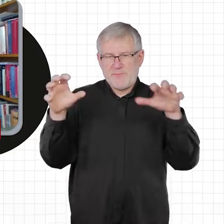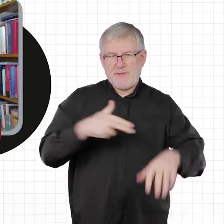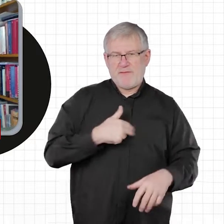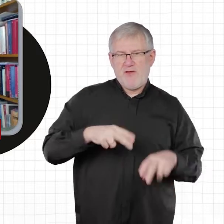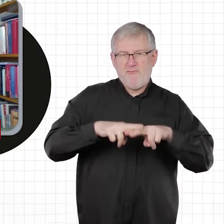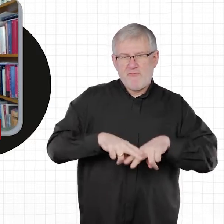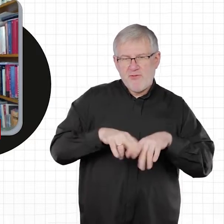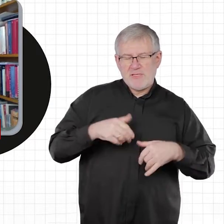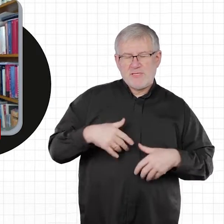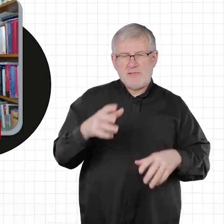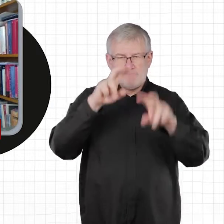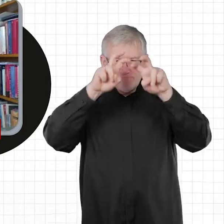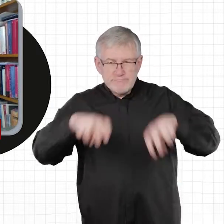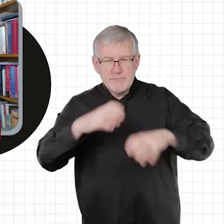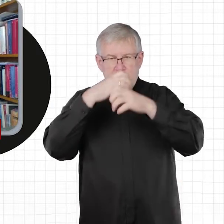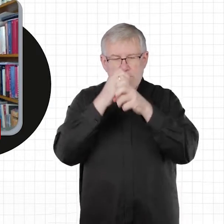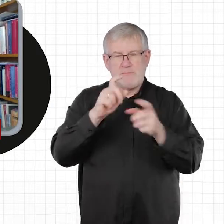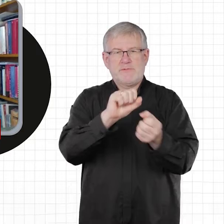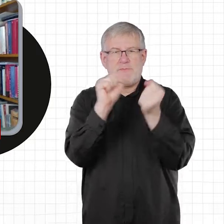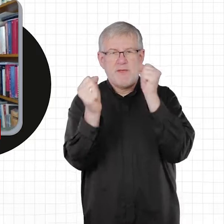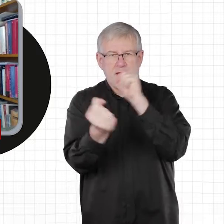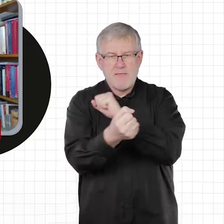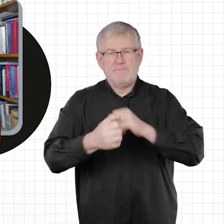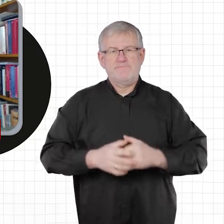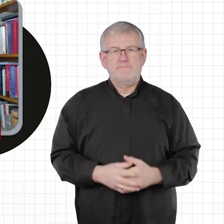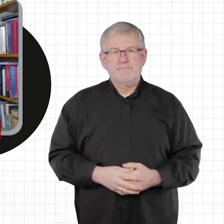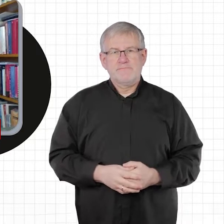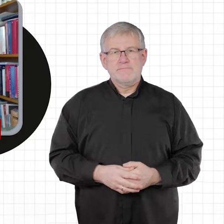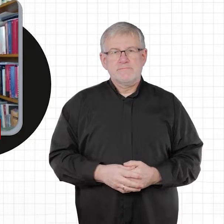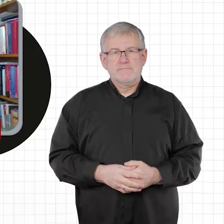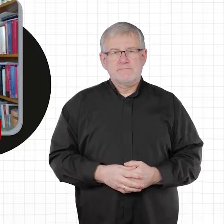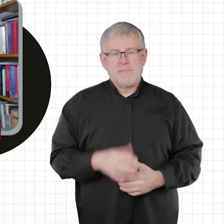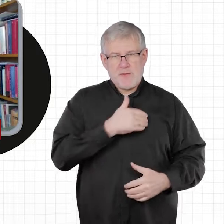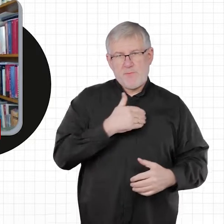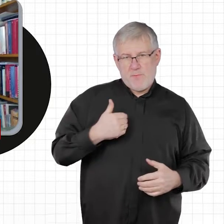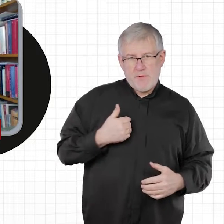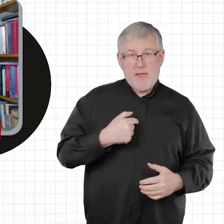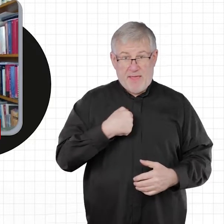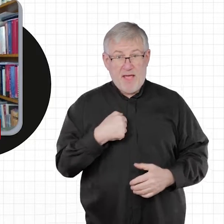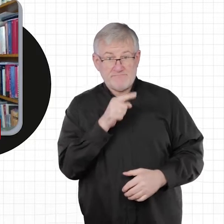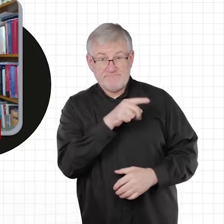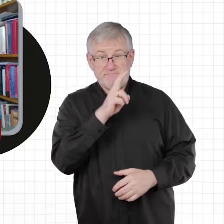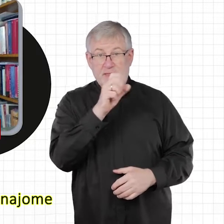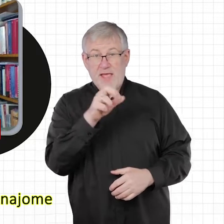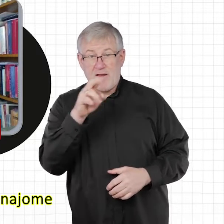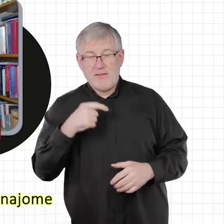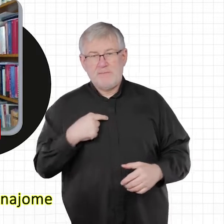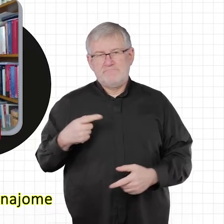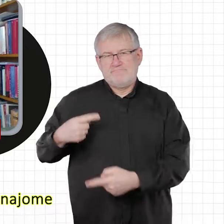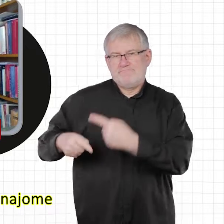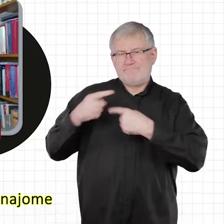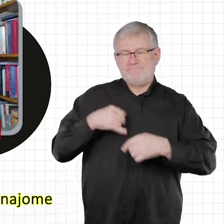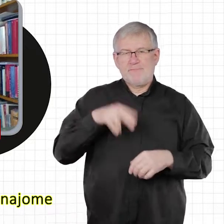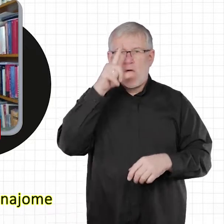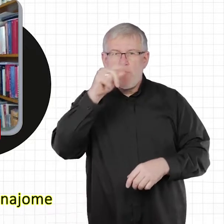Hello, my name is Karolinę and I am a vice president of our foundation, Laboratory for Change. So we